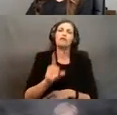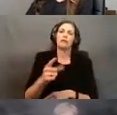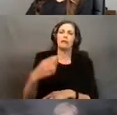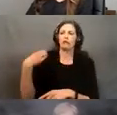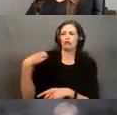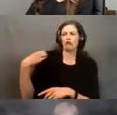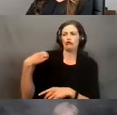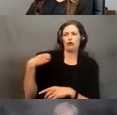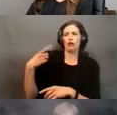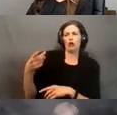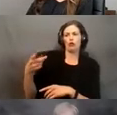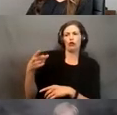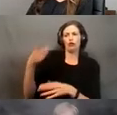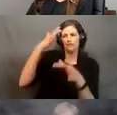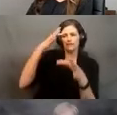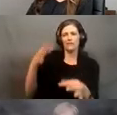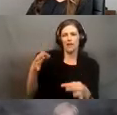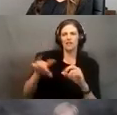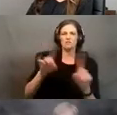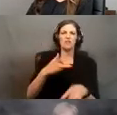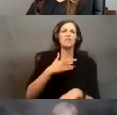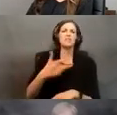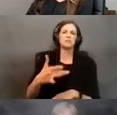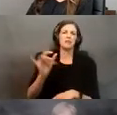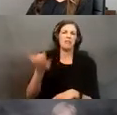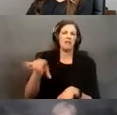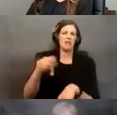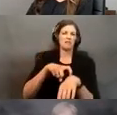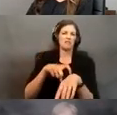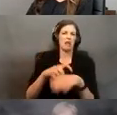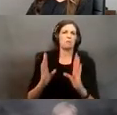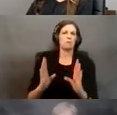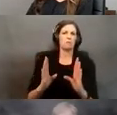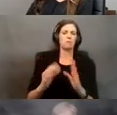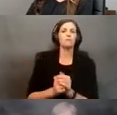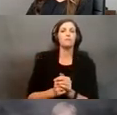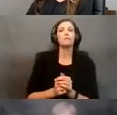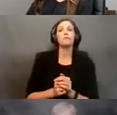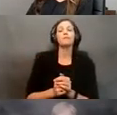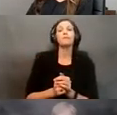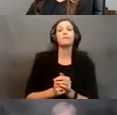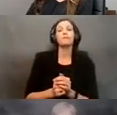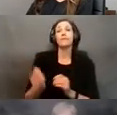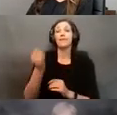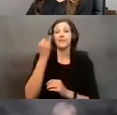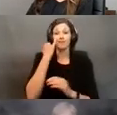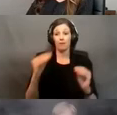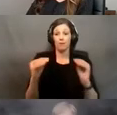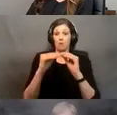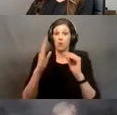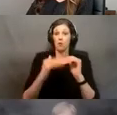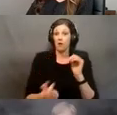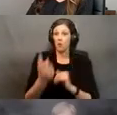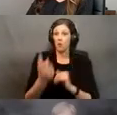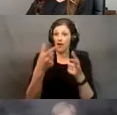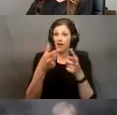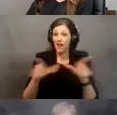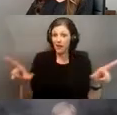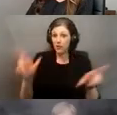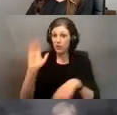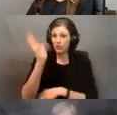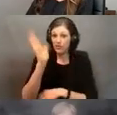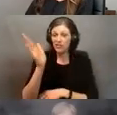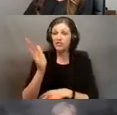but that's what is typical. If you are presenting in more than one language, you, you just as we